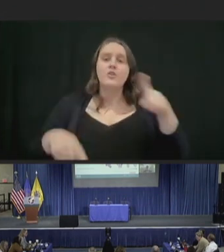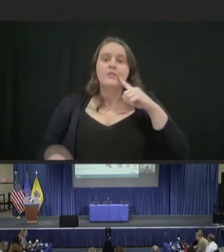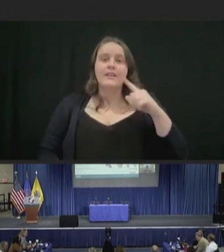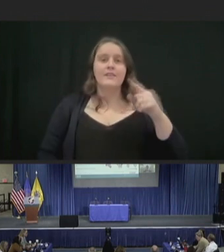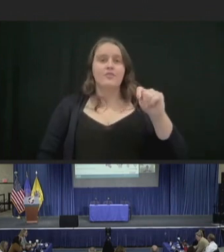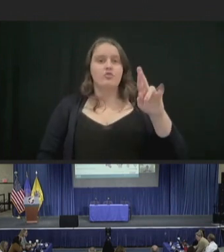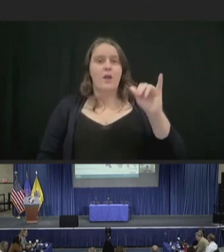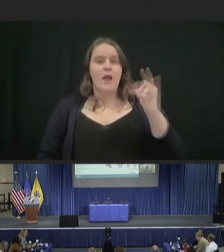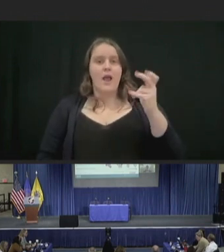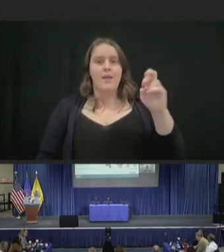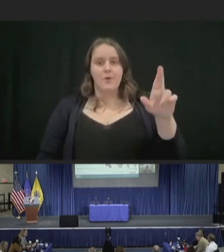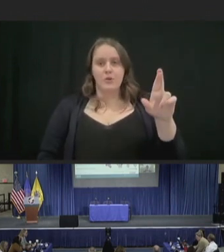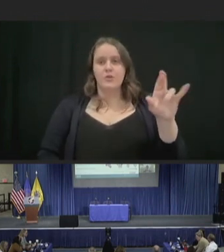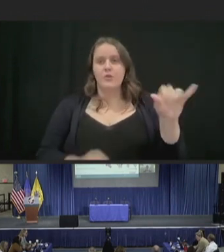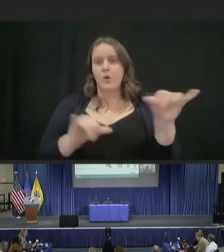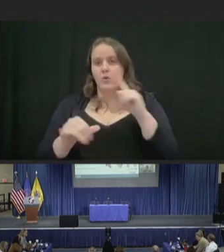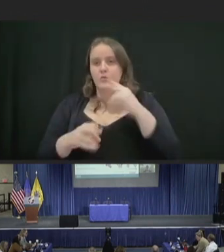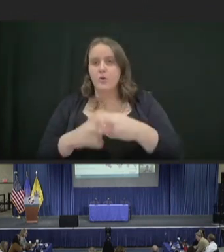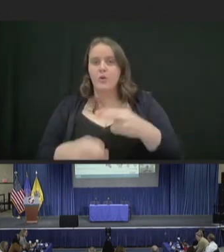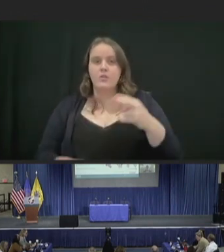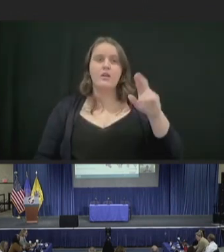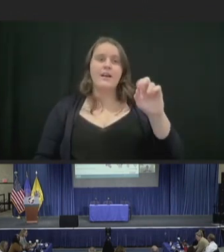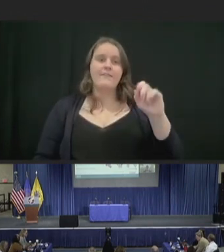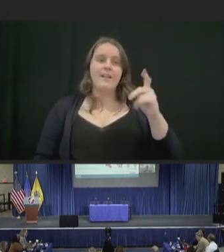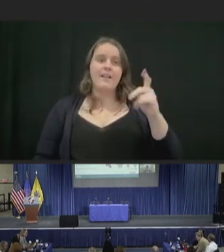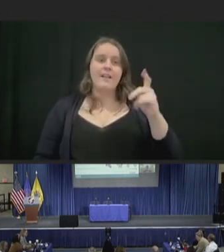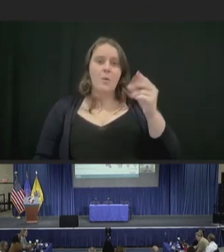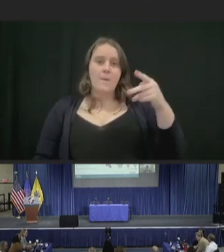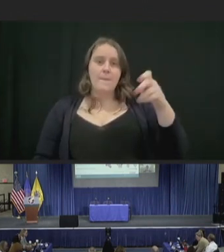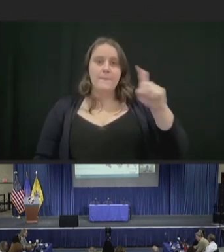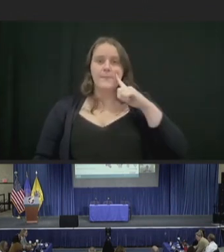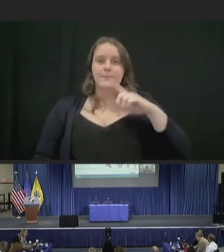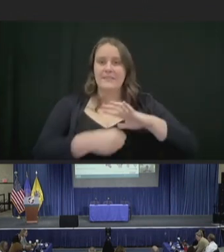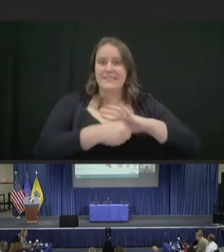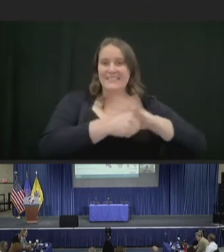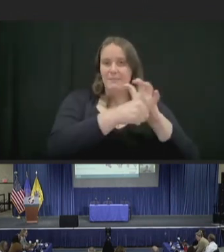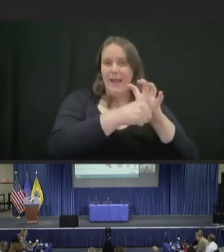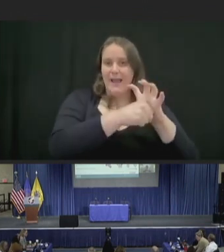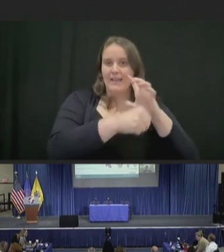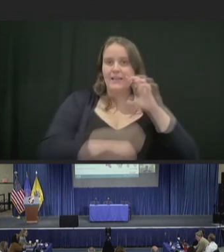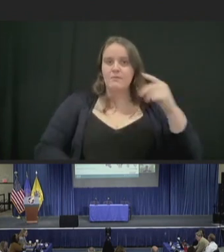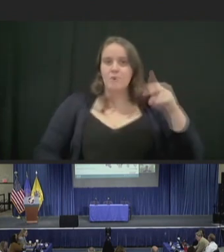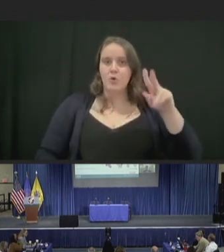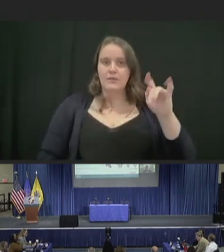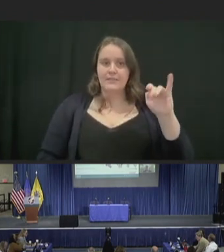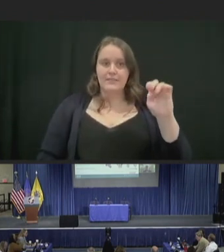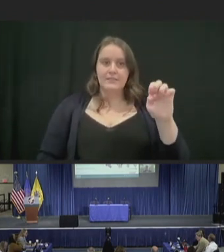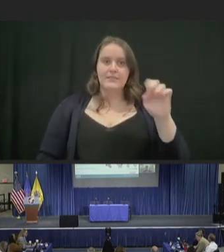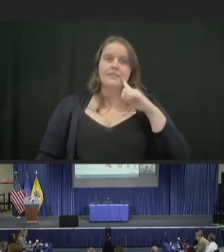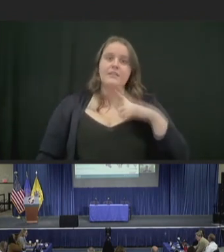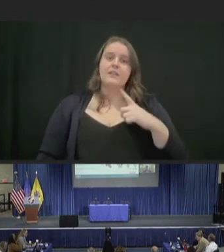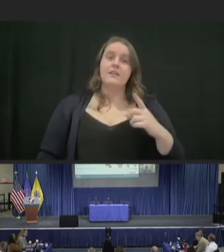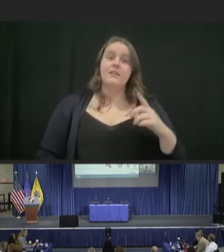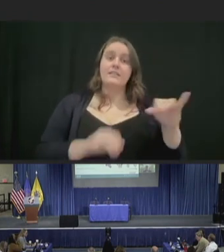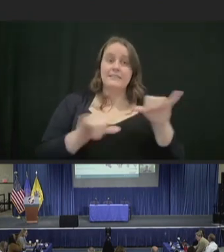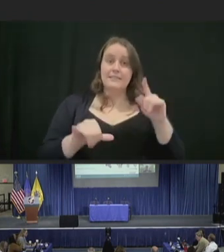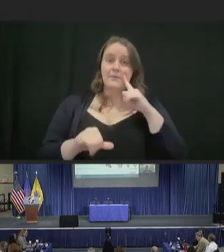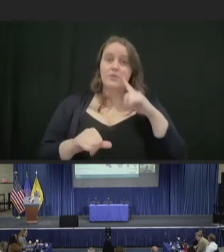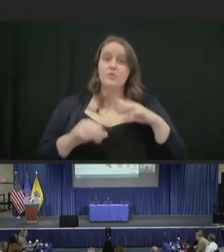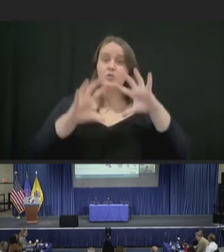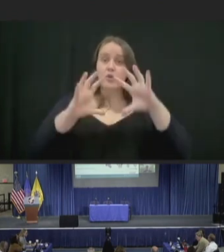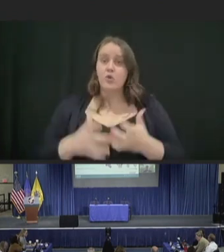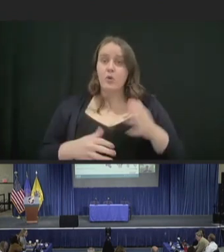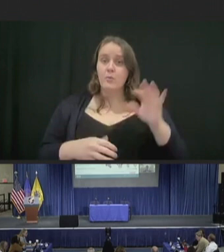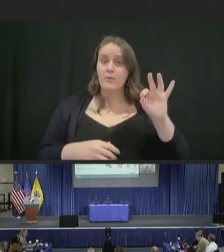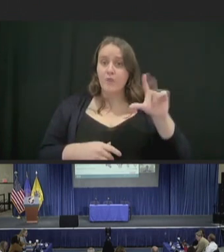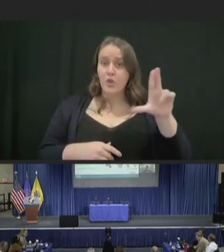is highlighted on the left in a cartoon illustrating the diversity of the global influenza 1996 pandemic